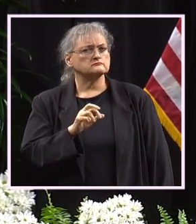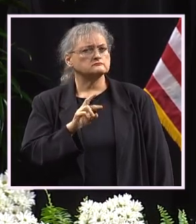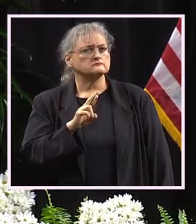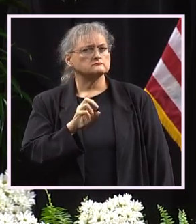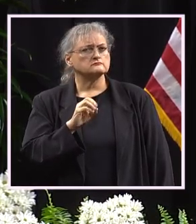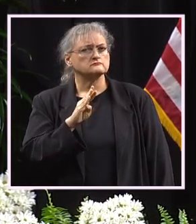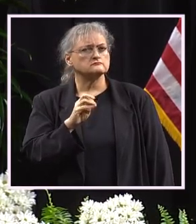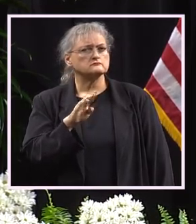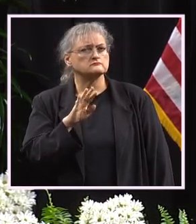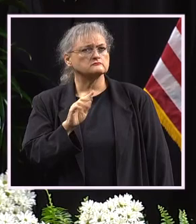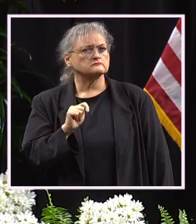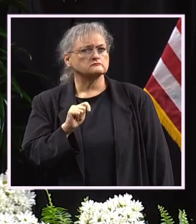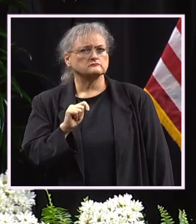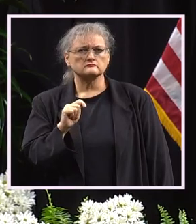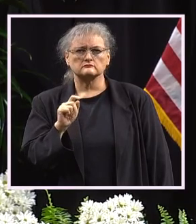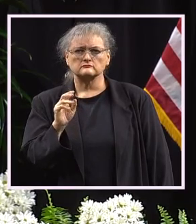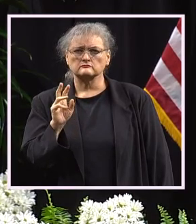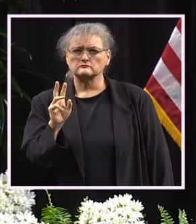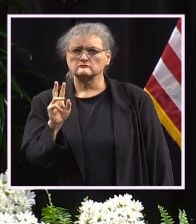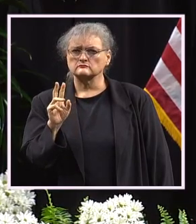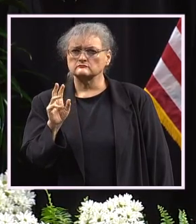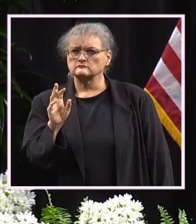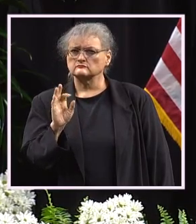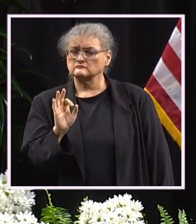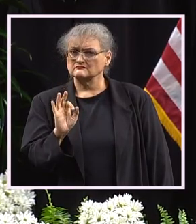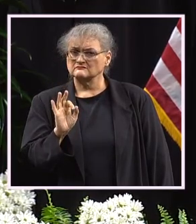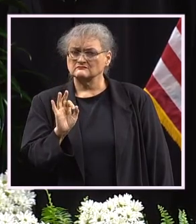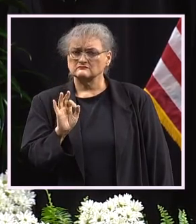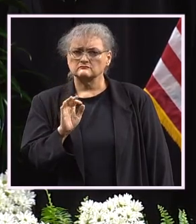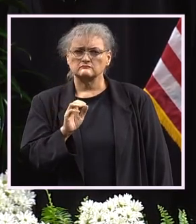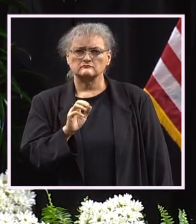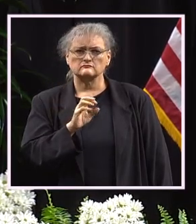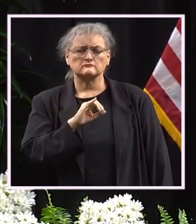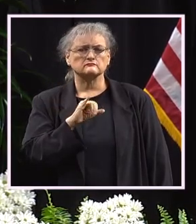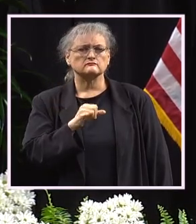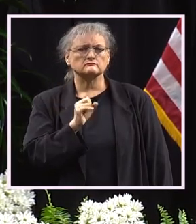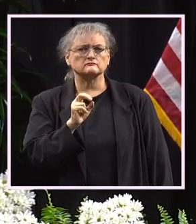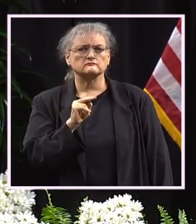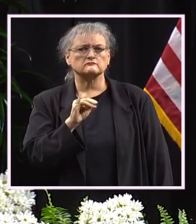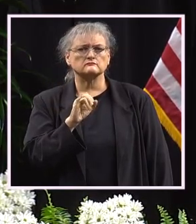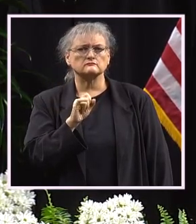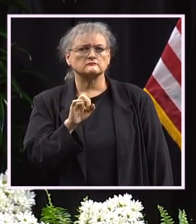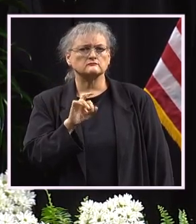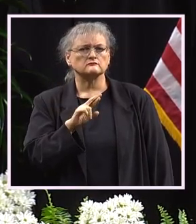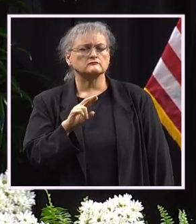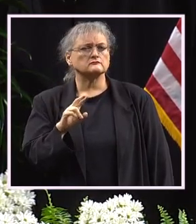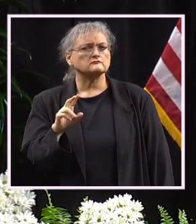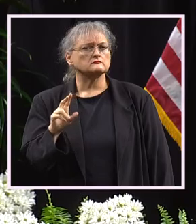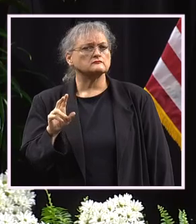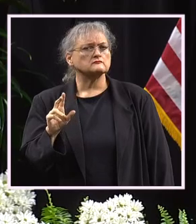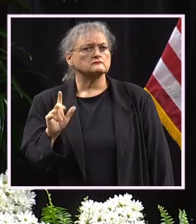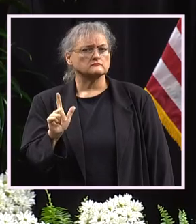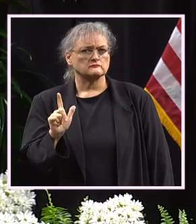Robert Nia Ranaja, MBA. Jennifer Lynn Lopez, MBA.